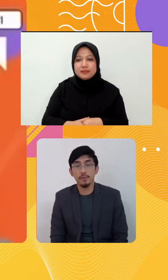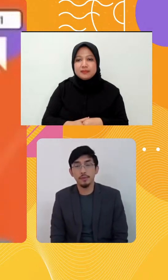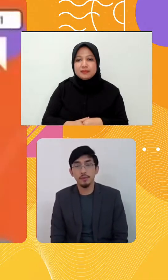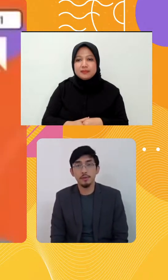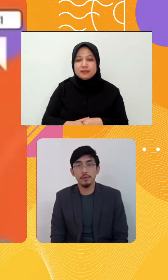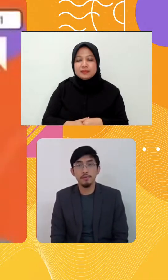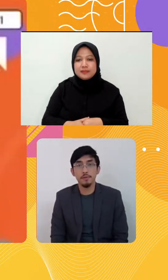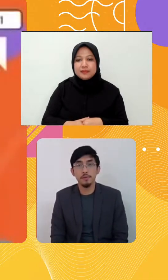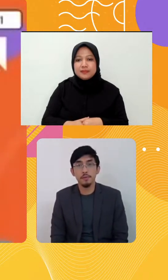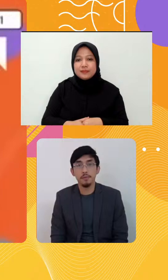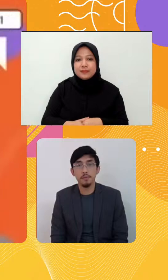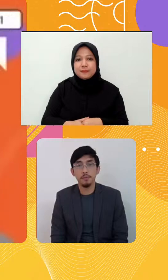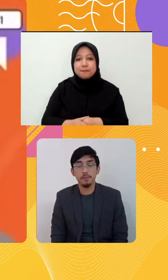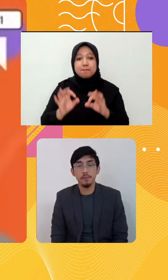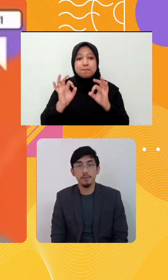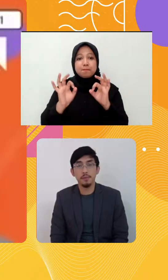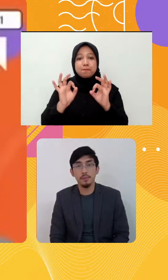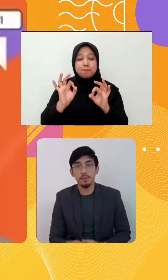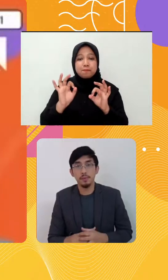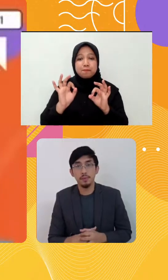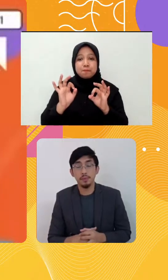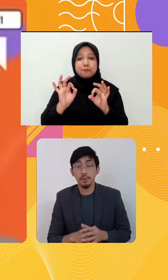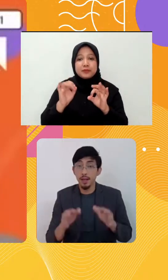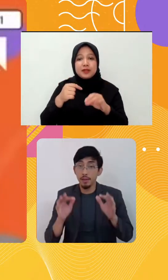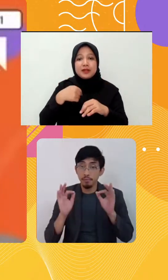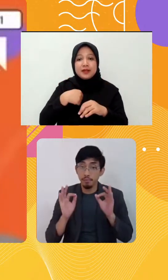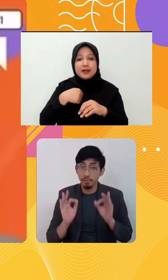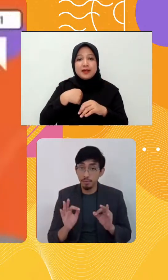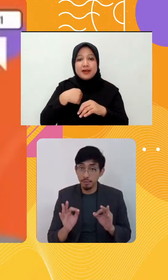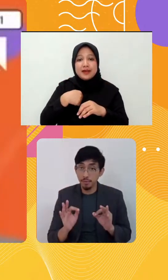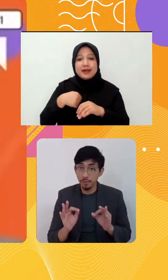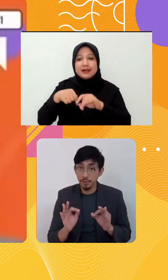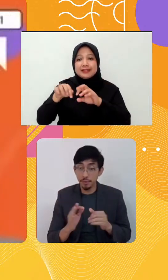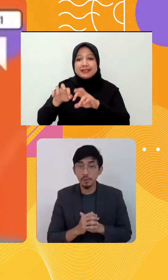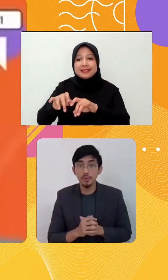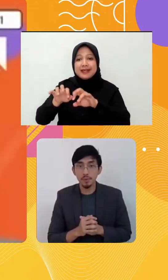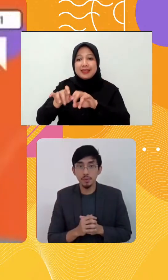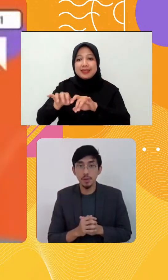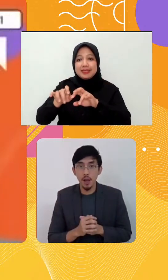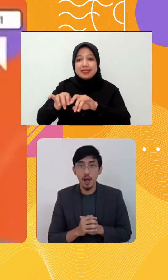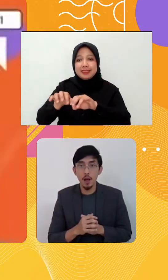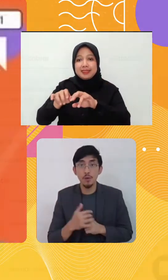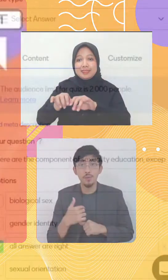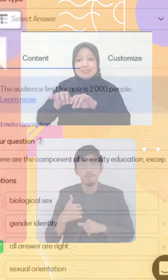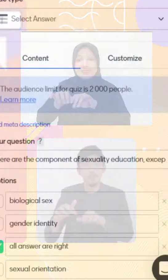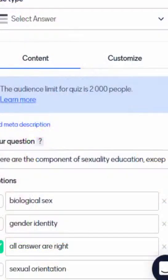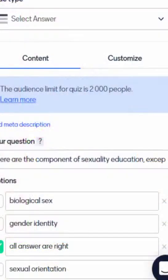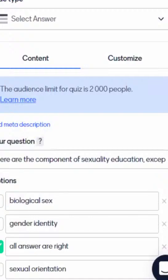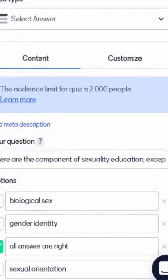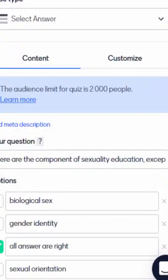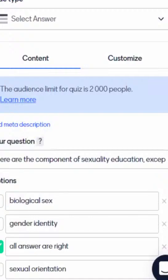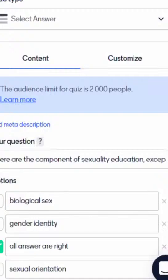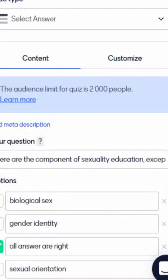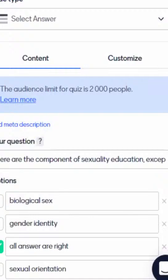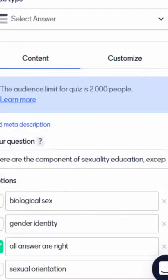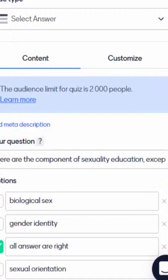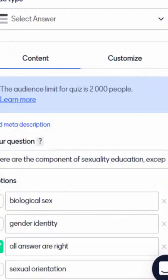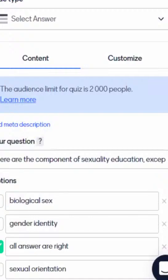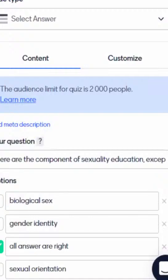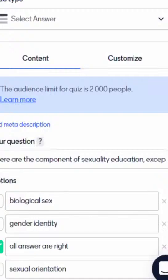Yeah, I will type this in the chat box. You also can see in